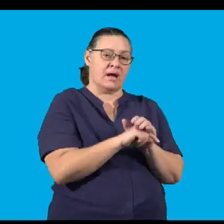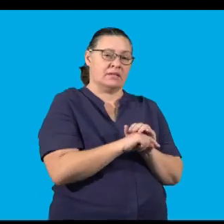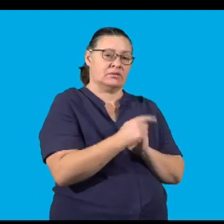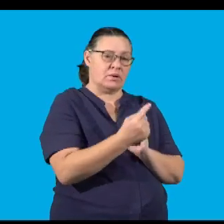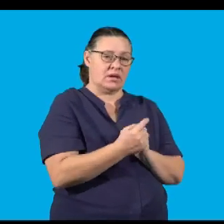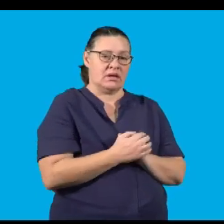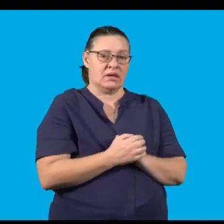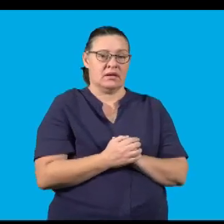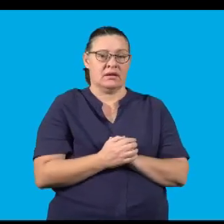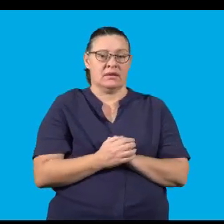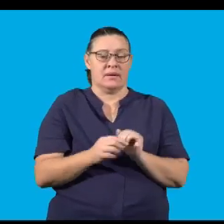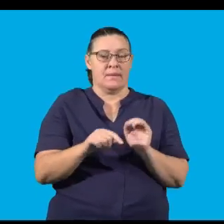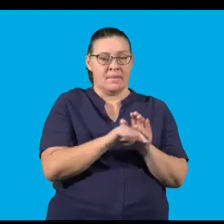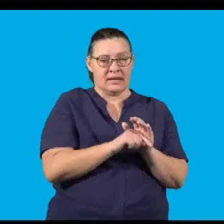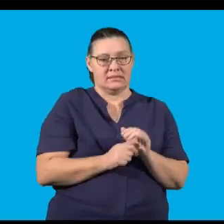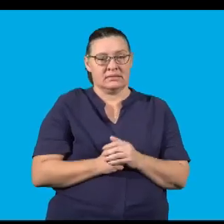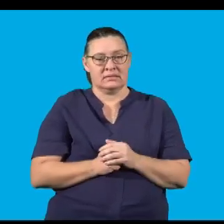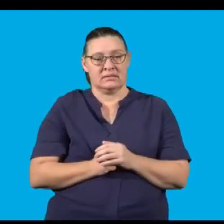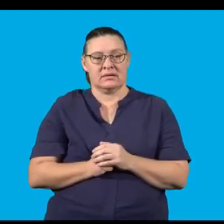1, all over